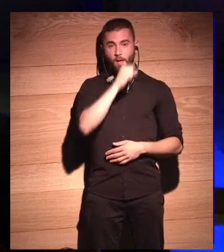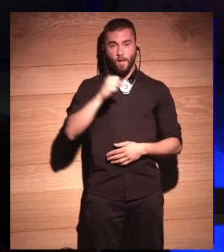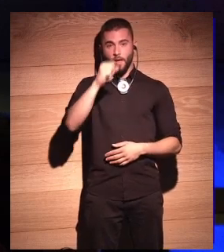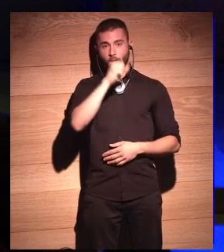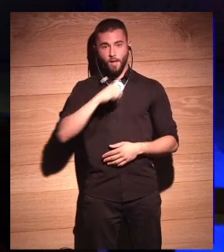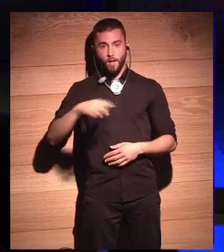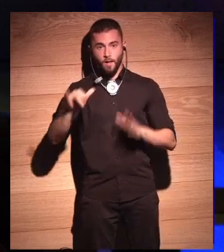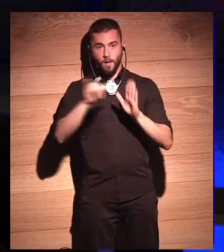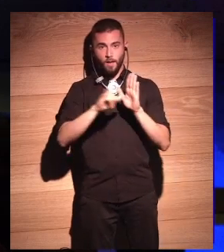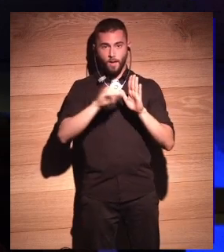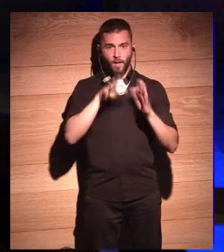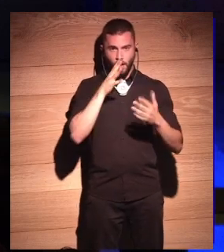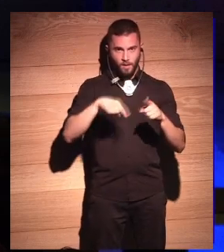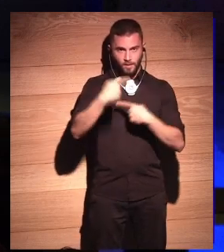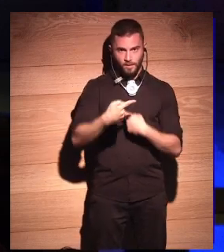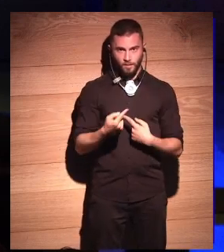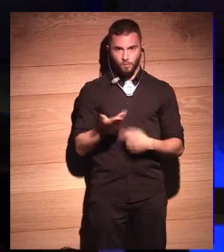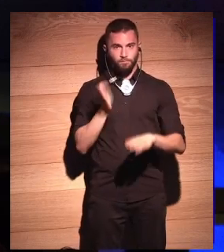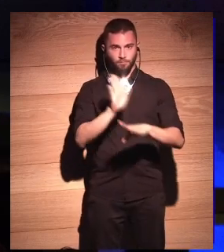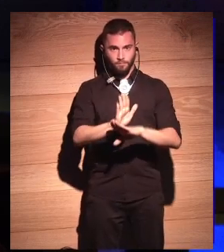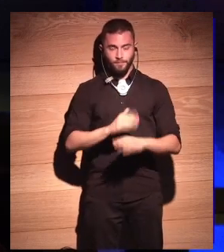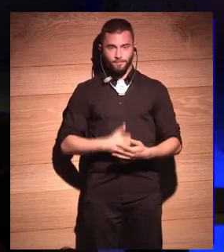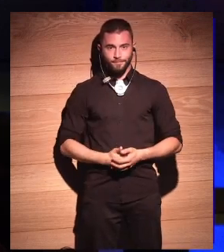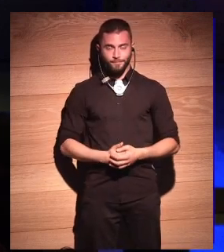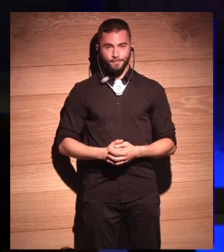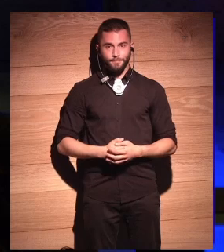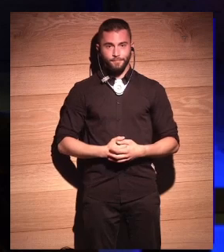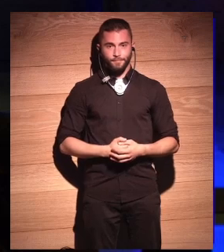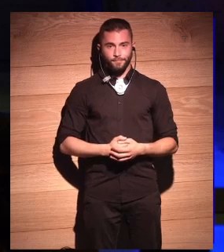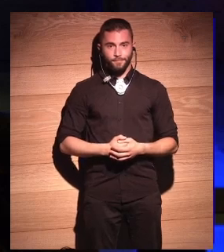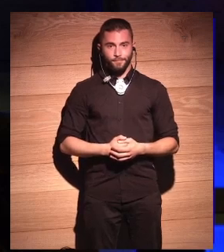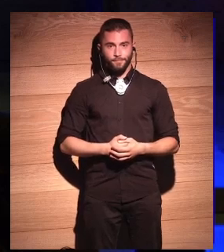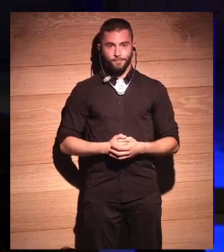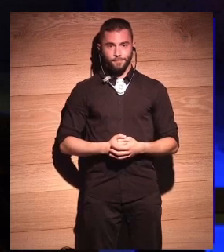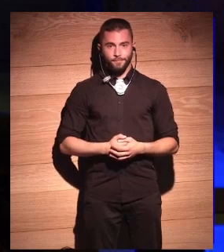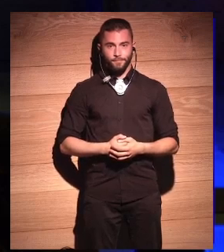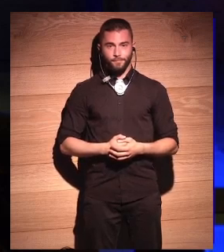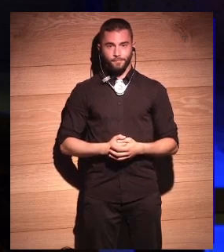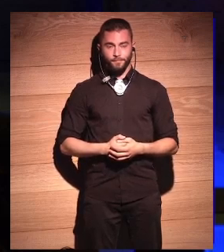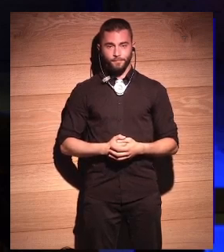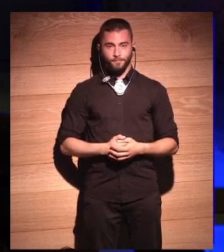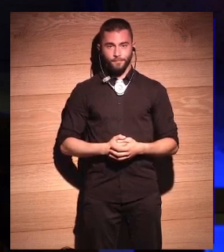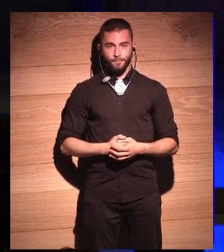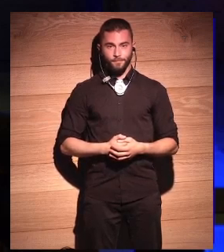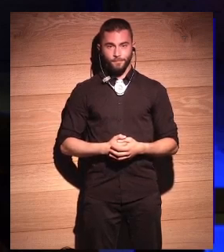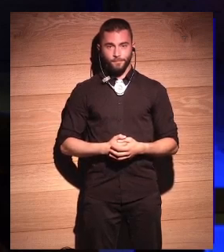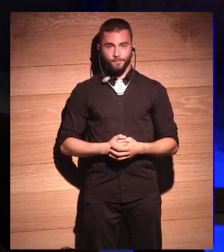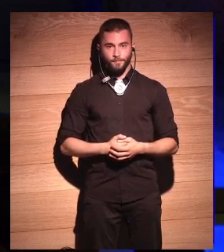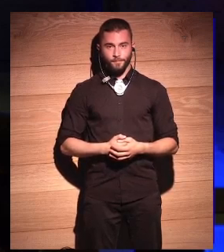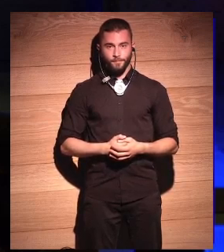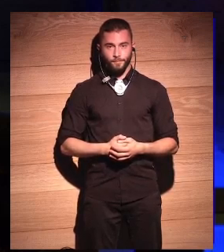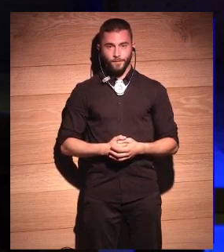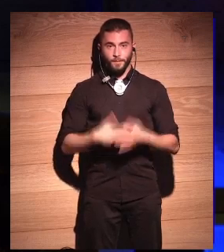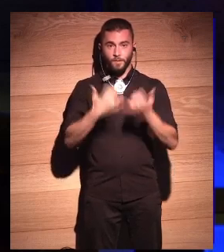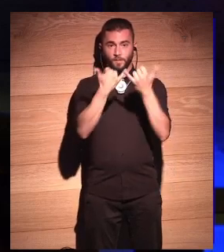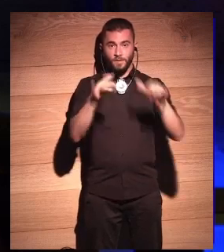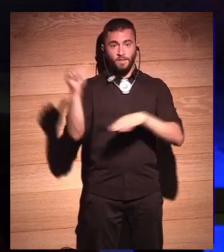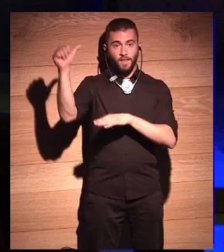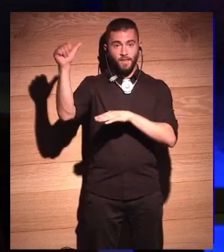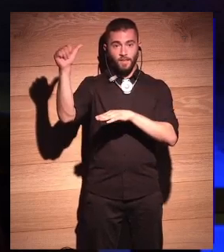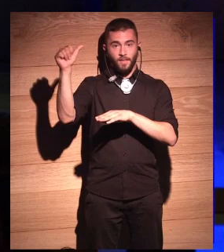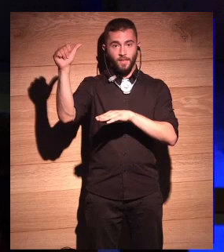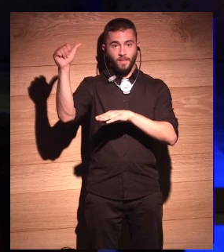Yeah, it came into Raindance Film Festival and we got nominated, really great. But what mostly happened is while we